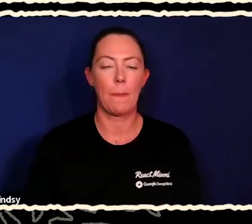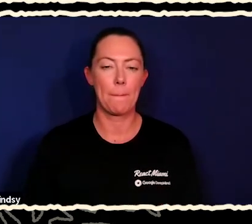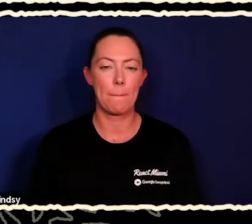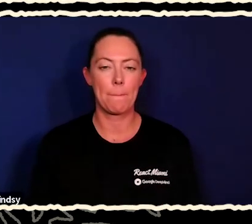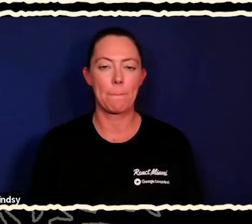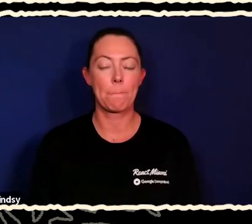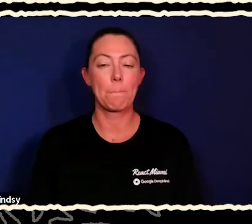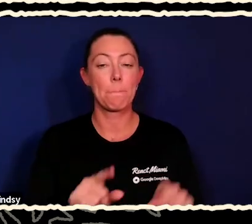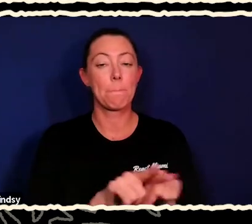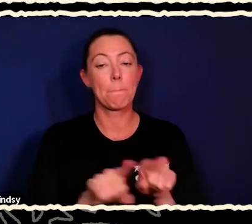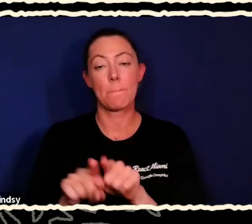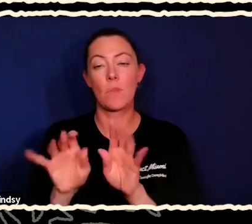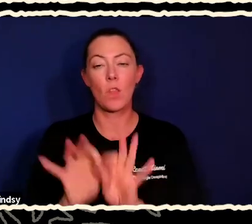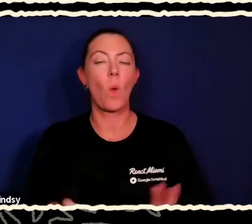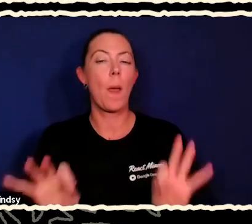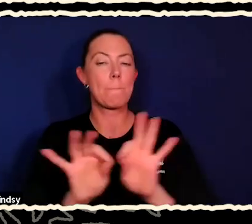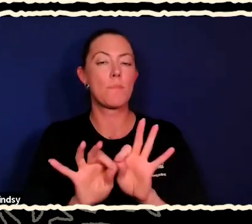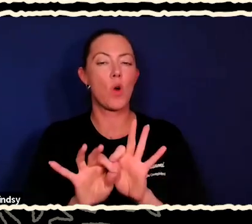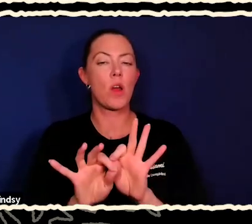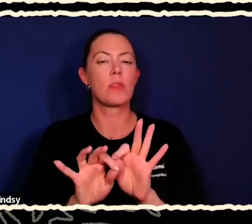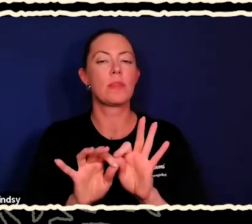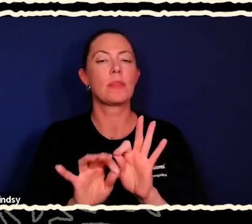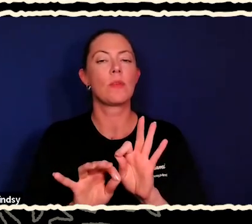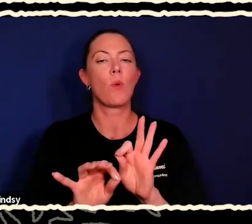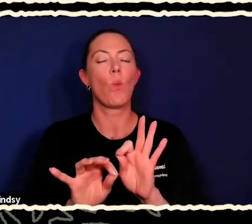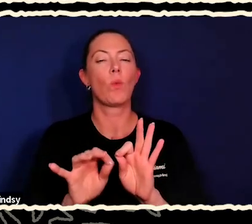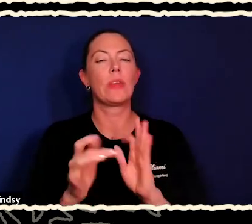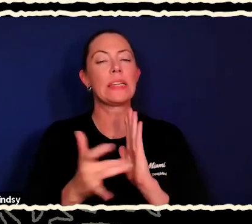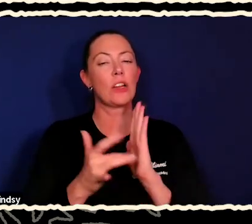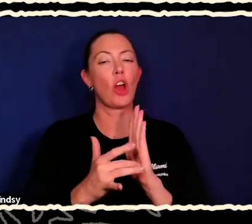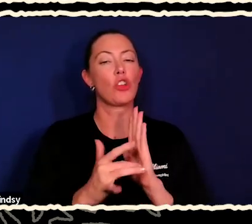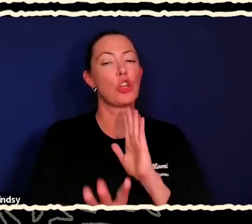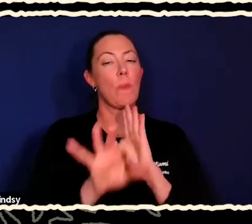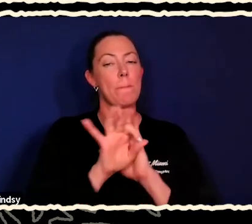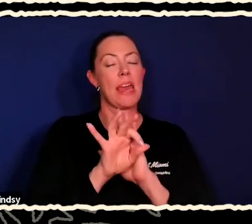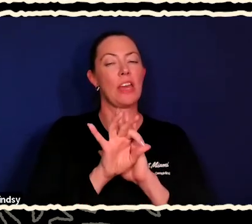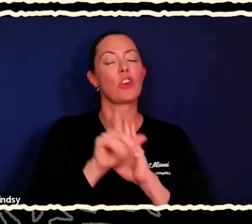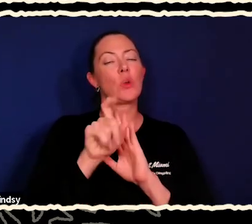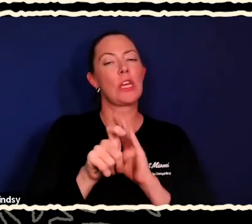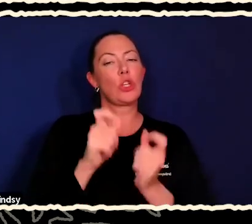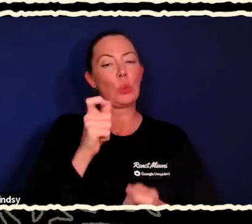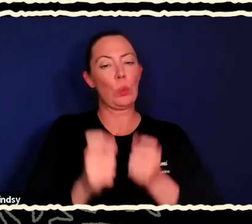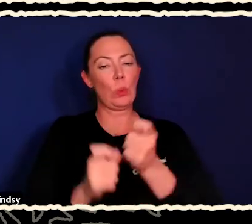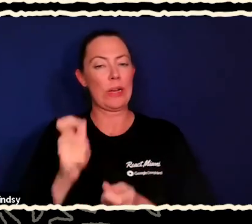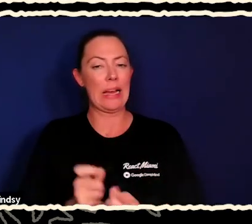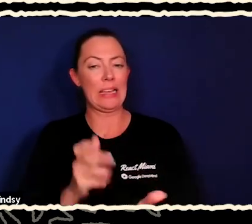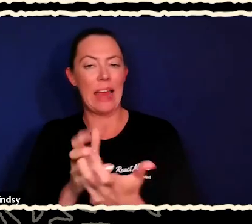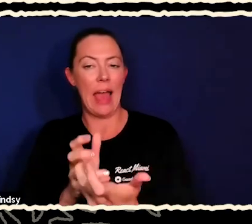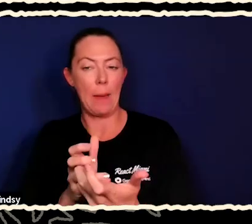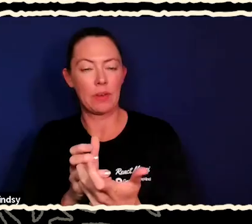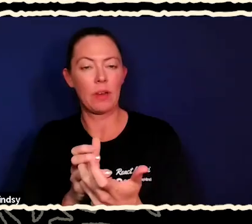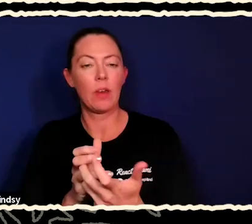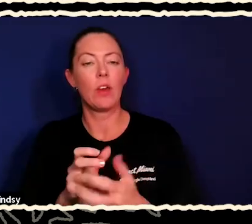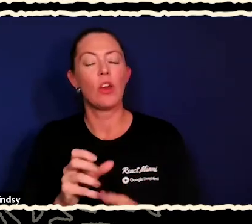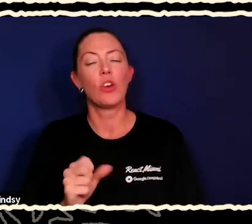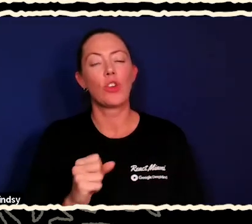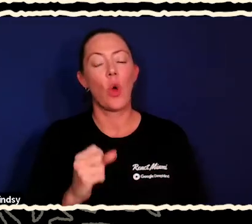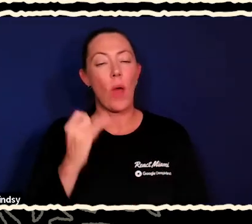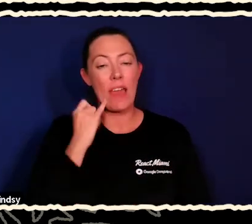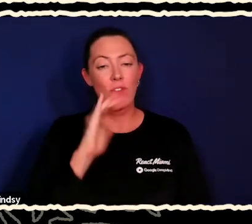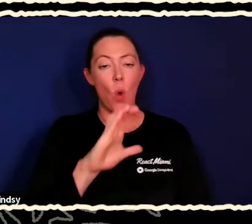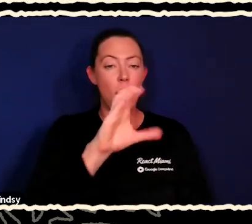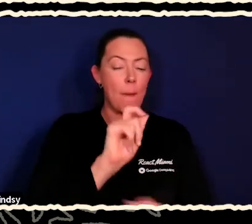the technology choices that you make should be adaptable when the realities of your company or industry